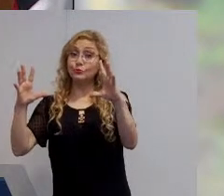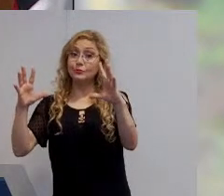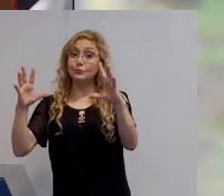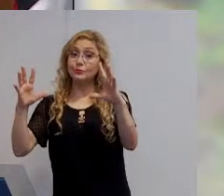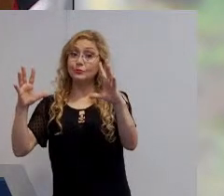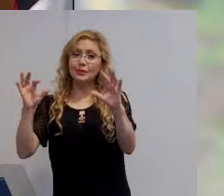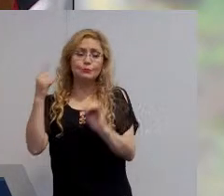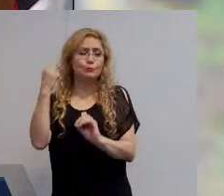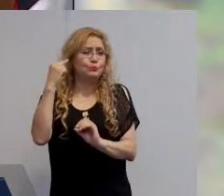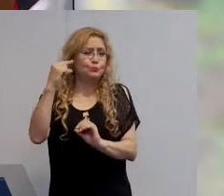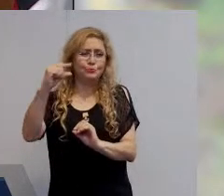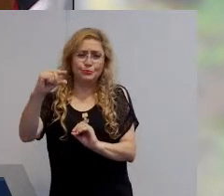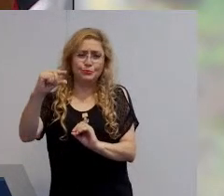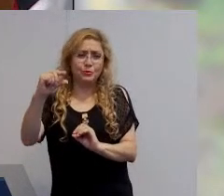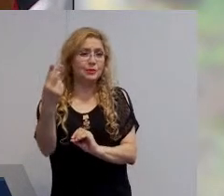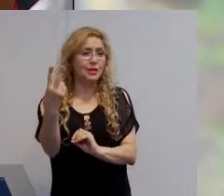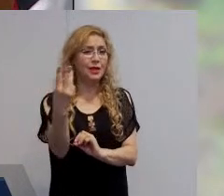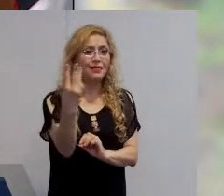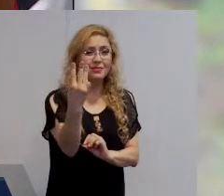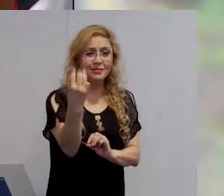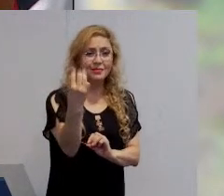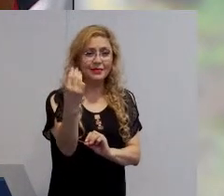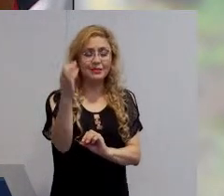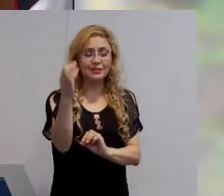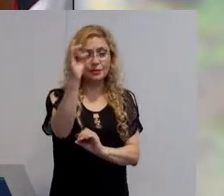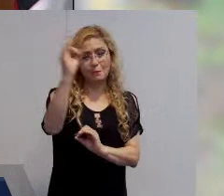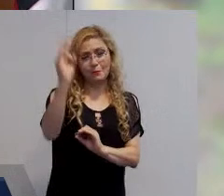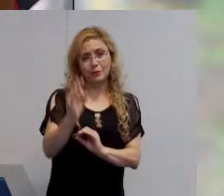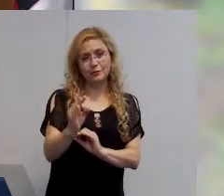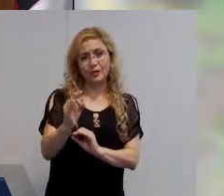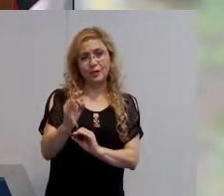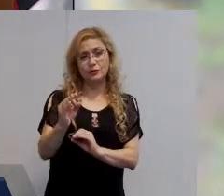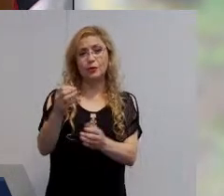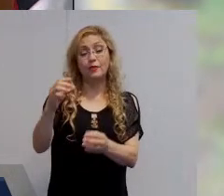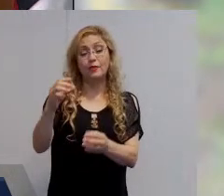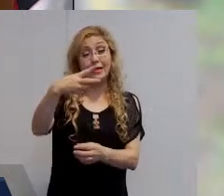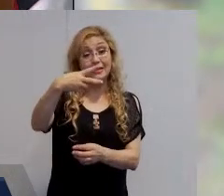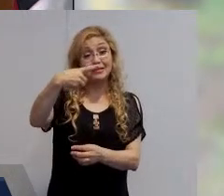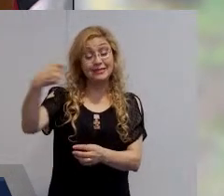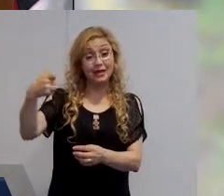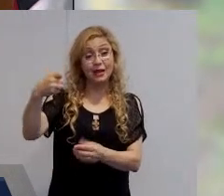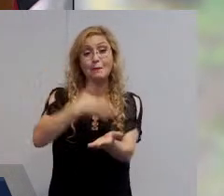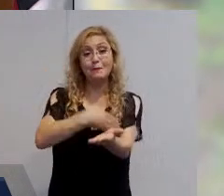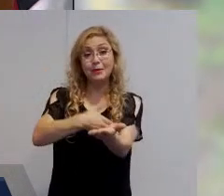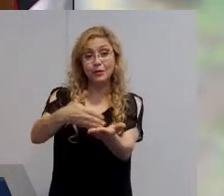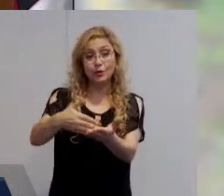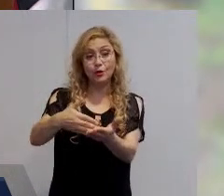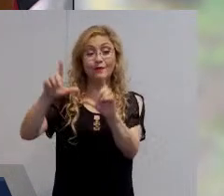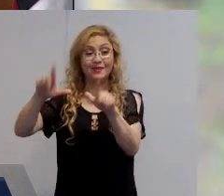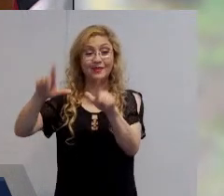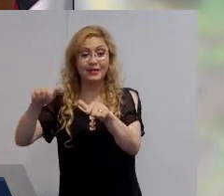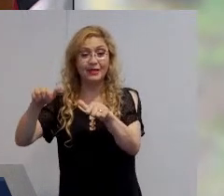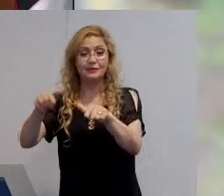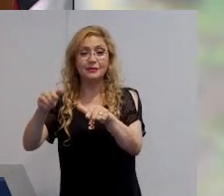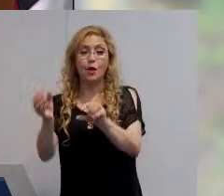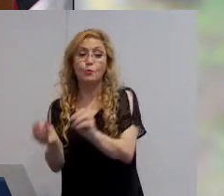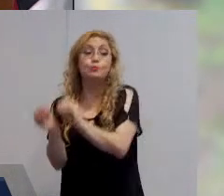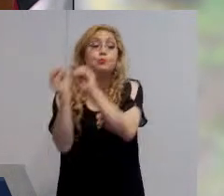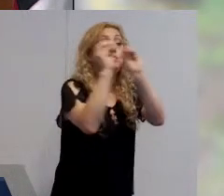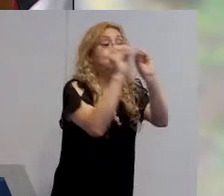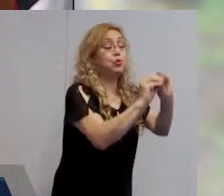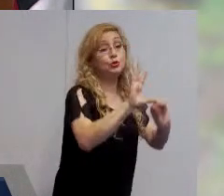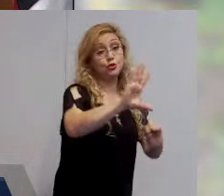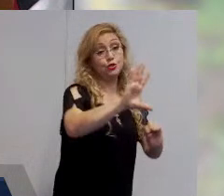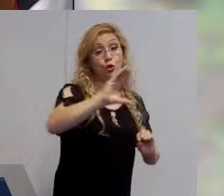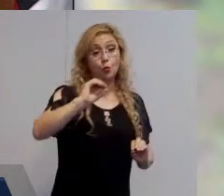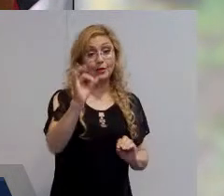Today, these large landholders and businessmen have less